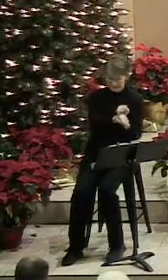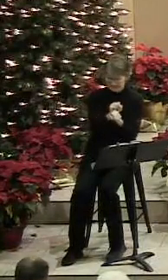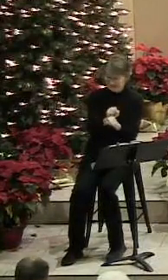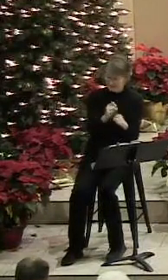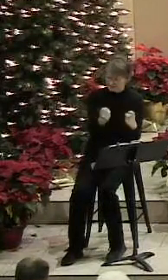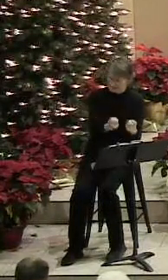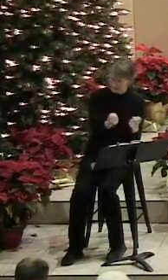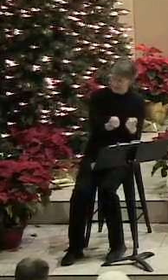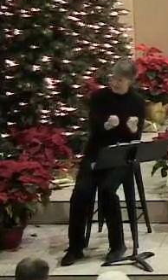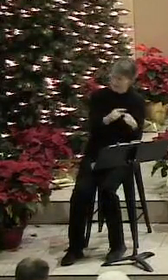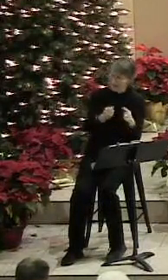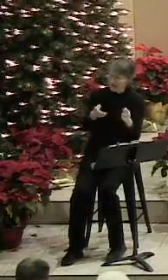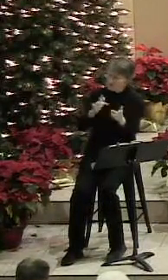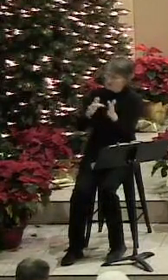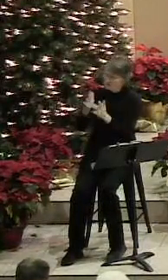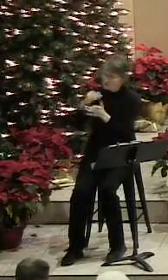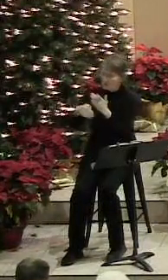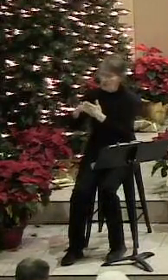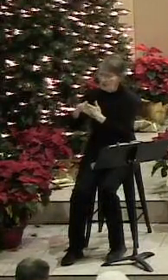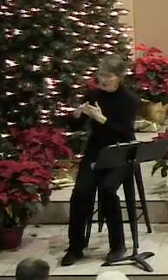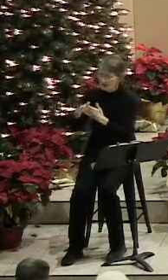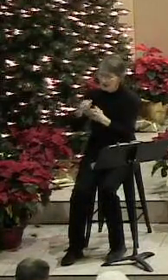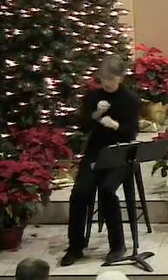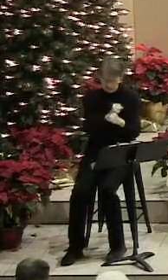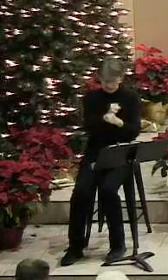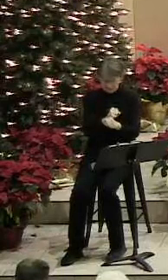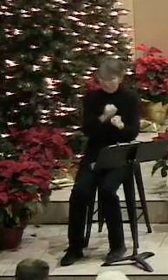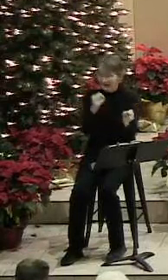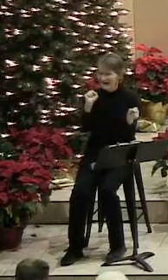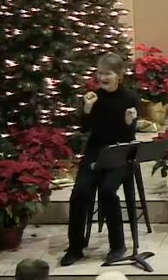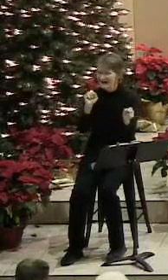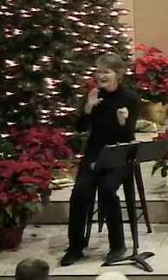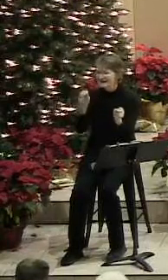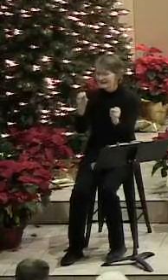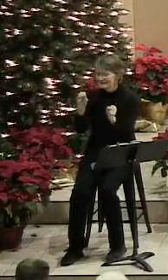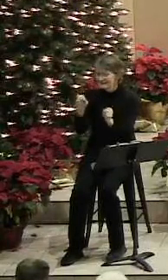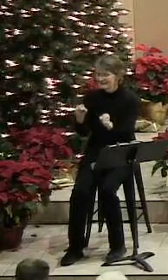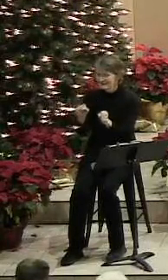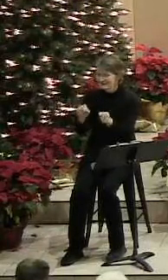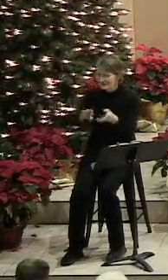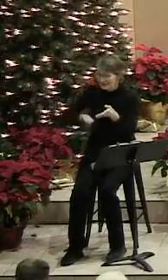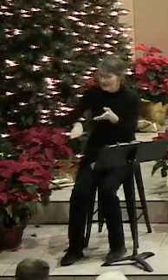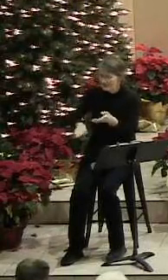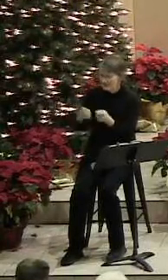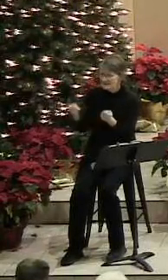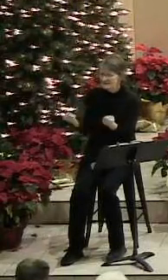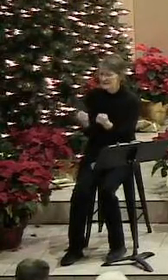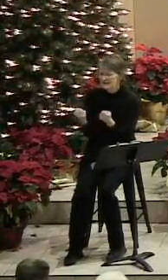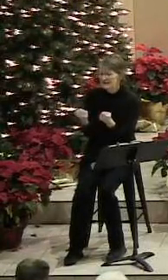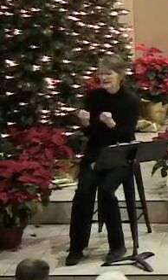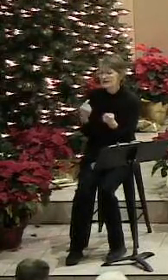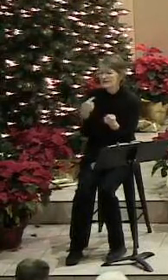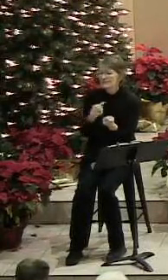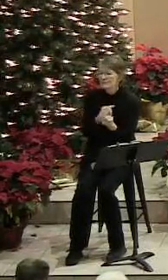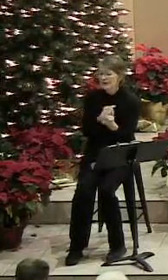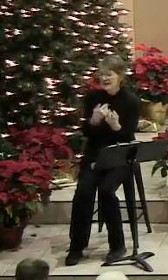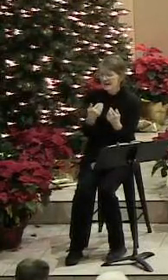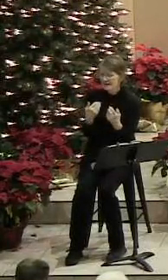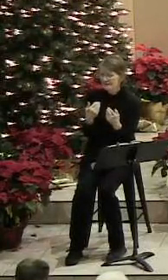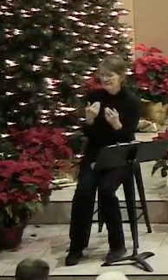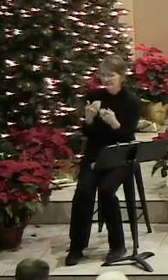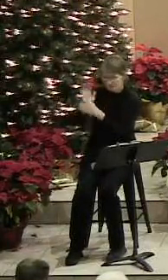daughters of God on the other. There's a transition here. There's the family of Adam, the